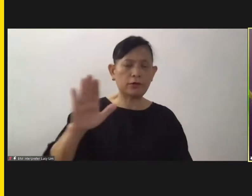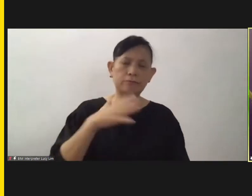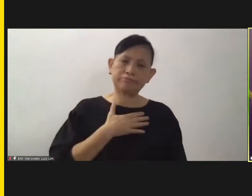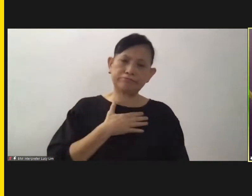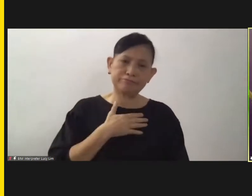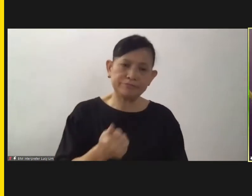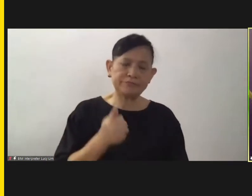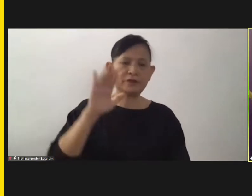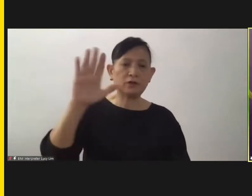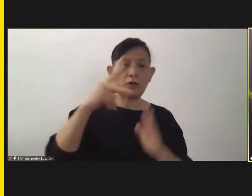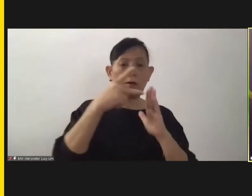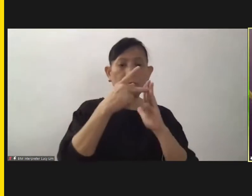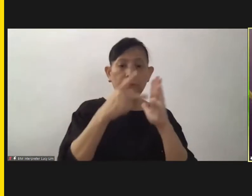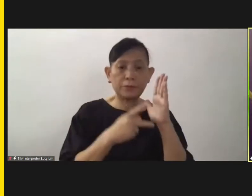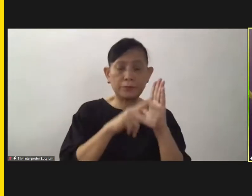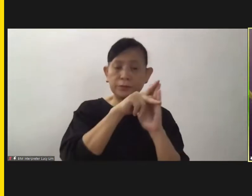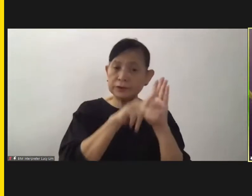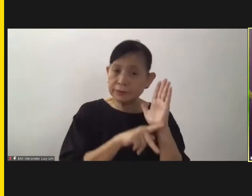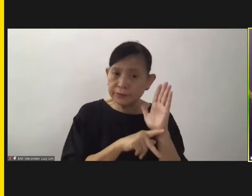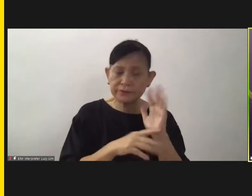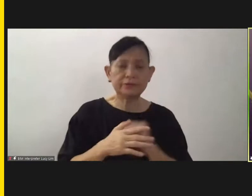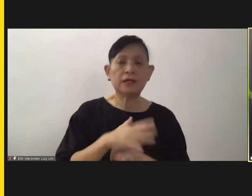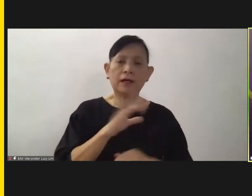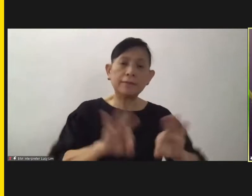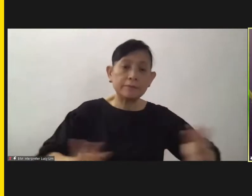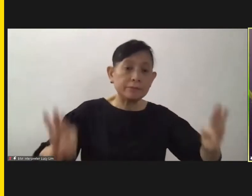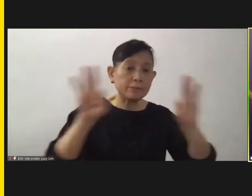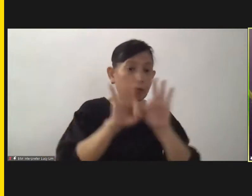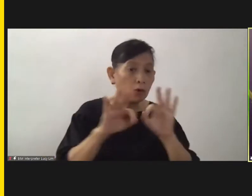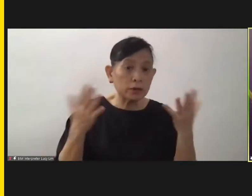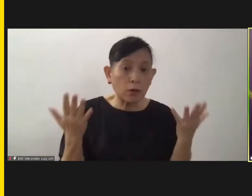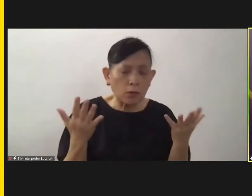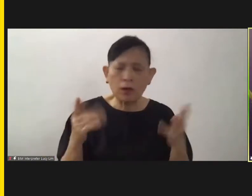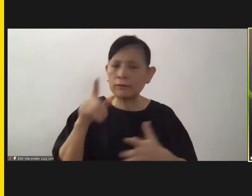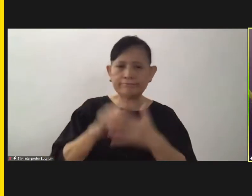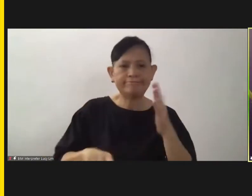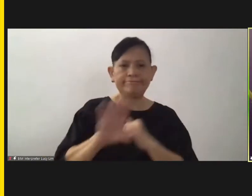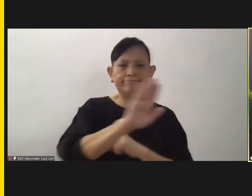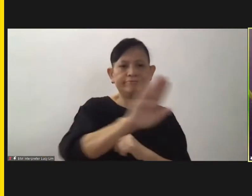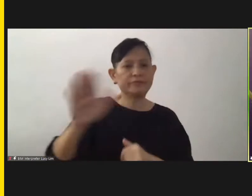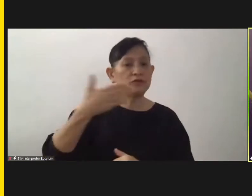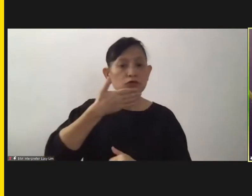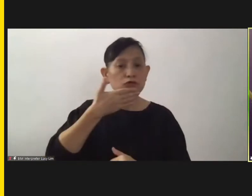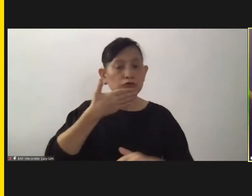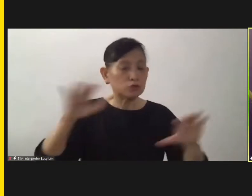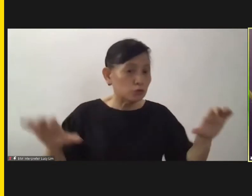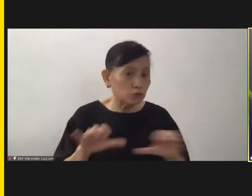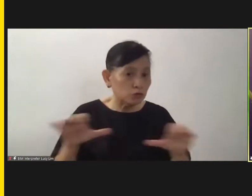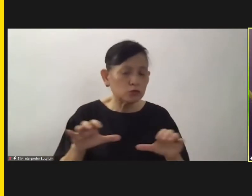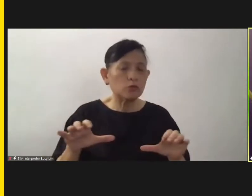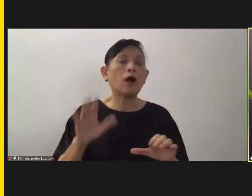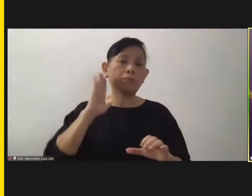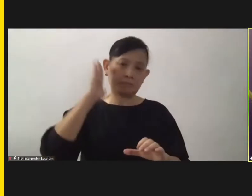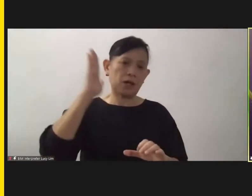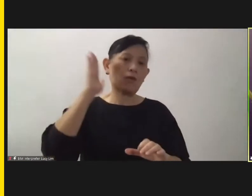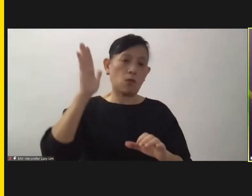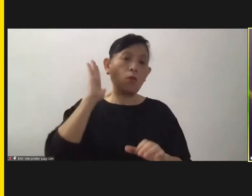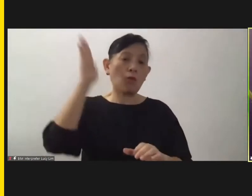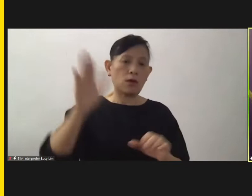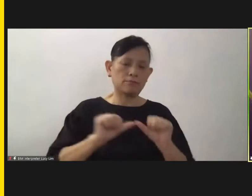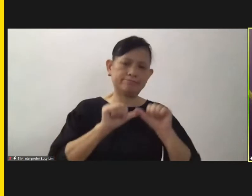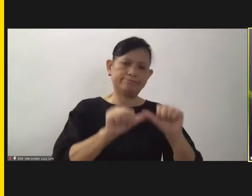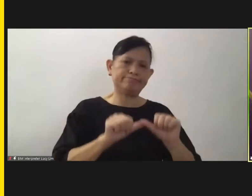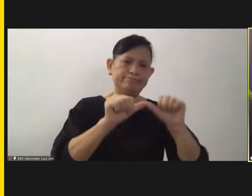their principles, and most importantly, all that they have done and will continue to do to fight for a better